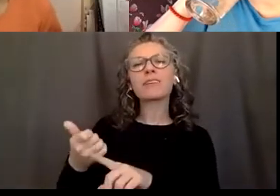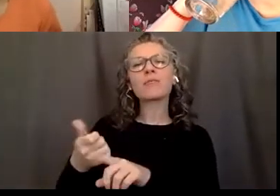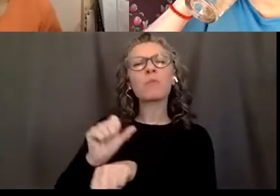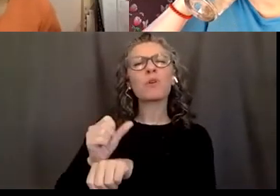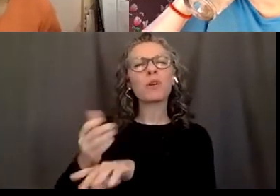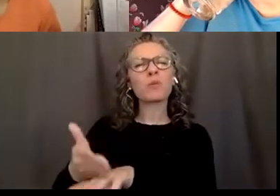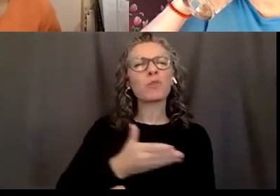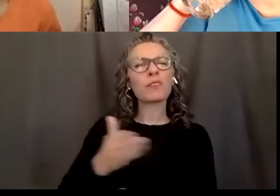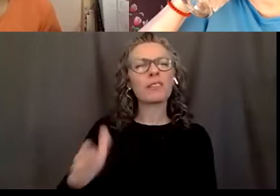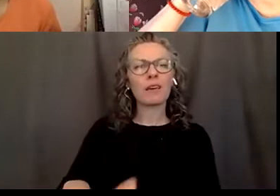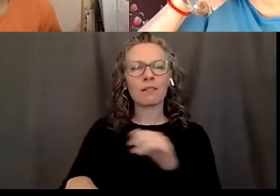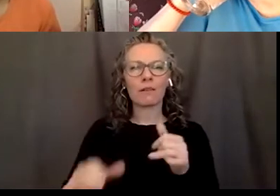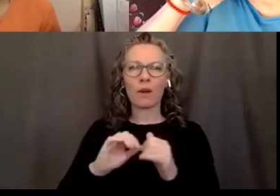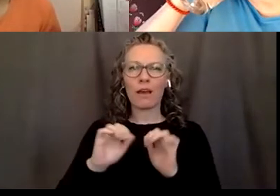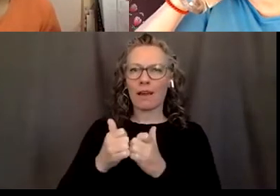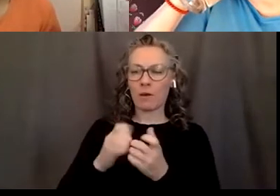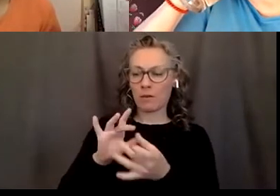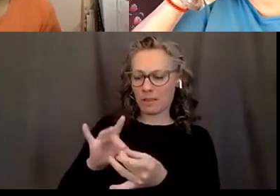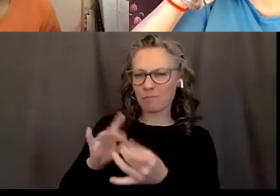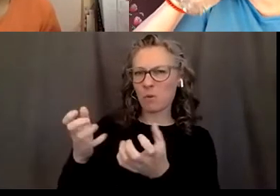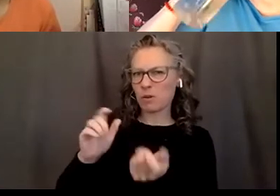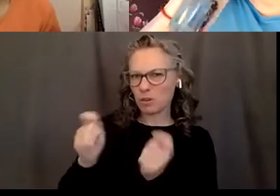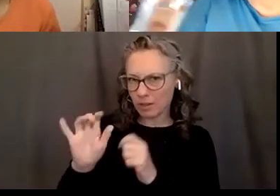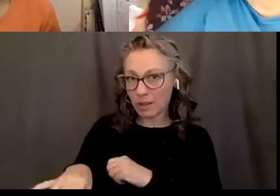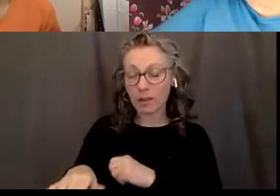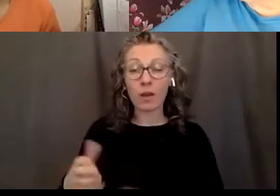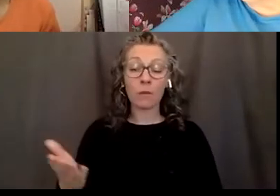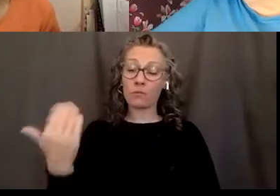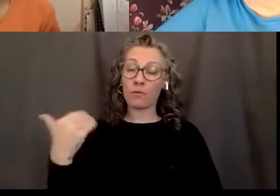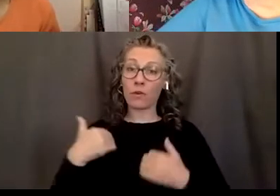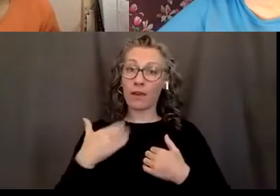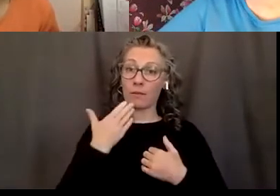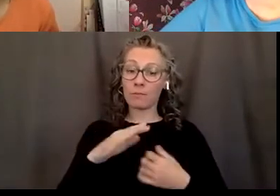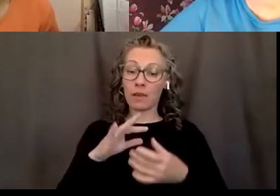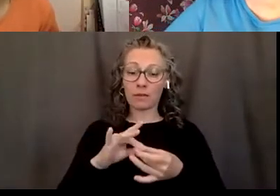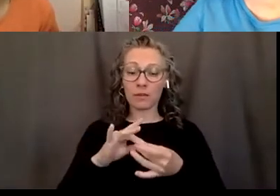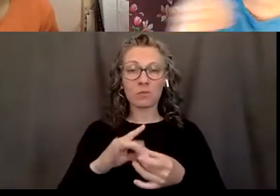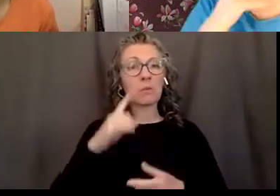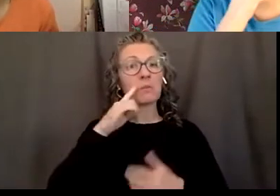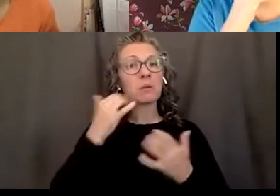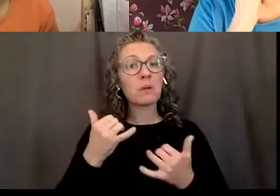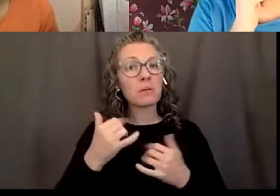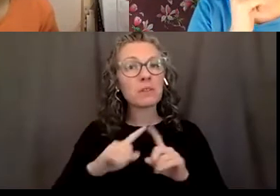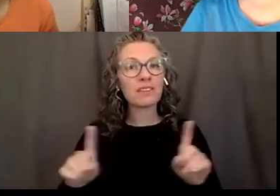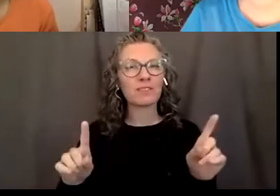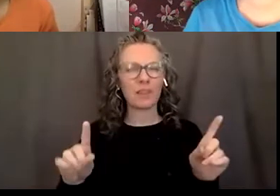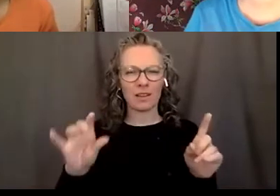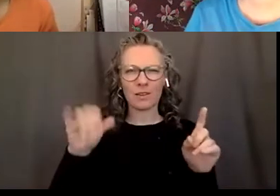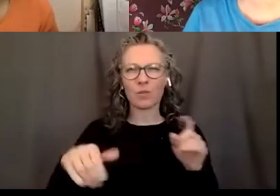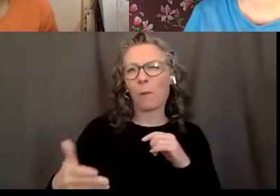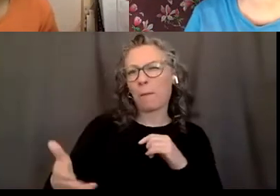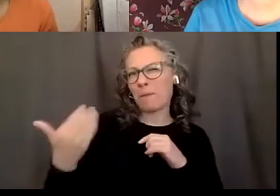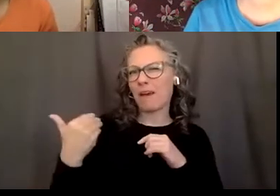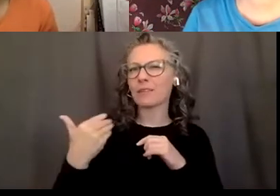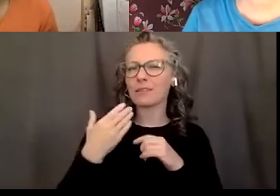relating, or I used to have bad relationships and now, right, it's different, right? I used to blah, blah, blah. So speaking it in the past tense and